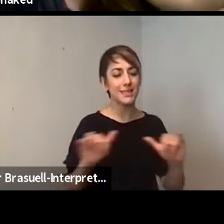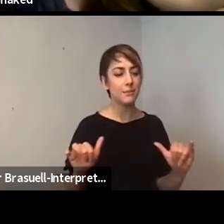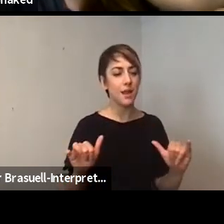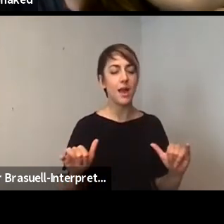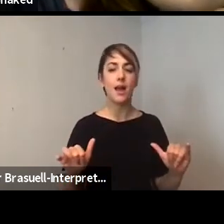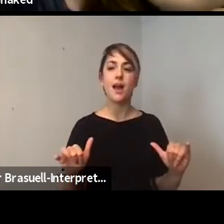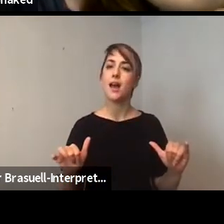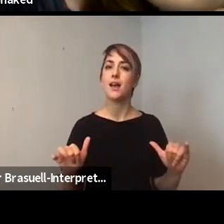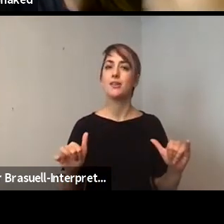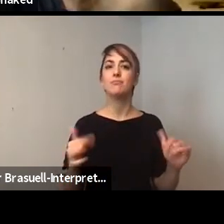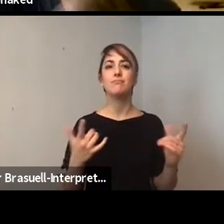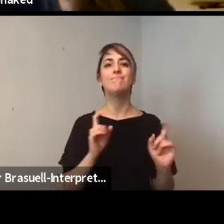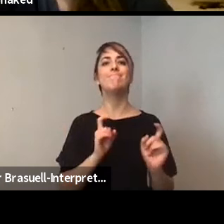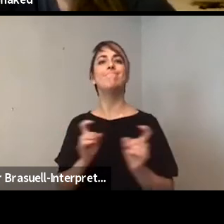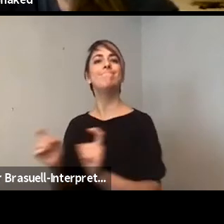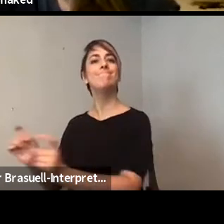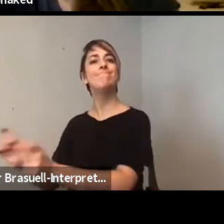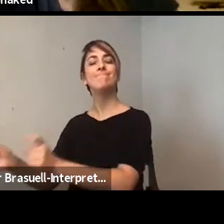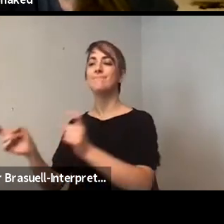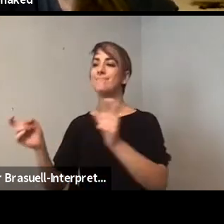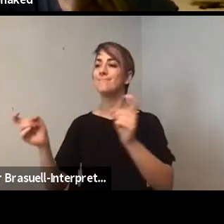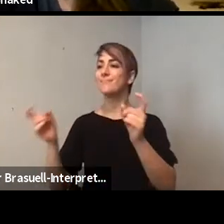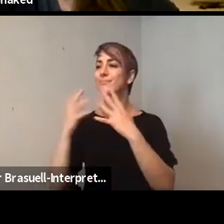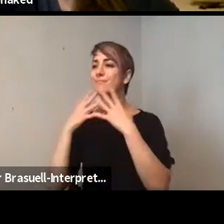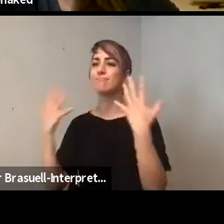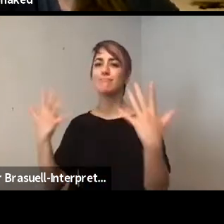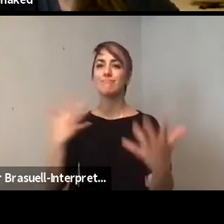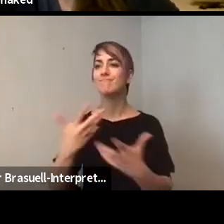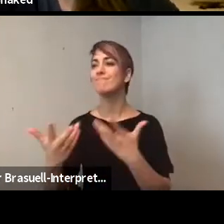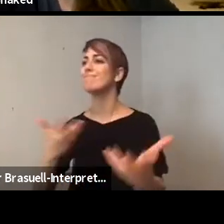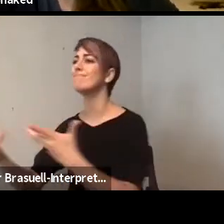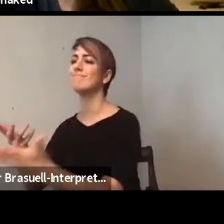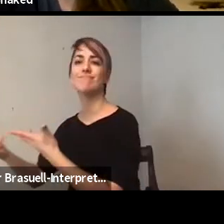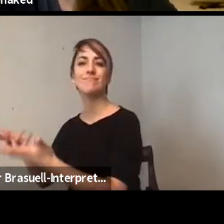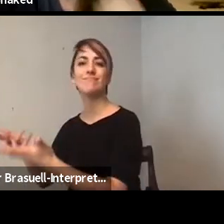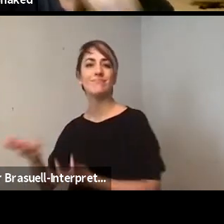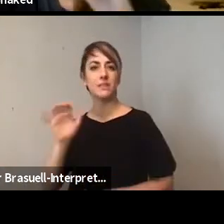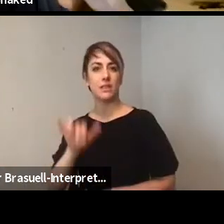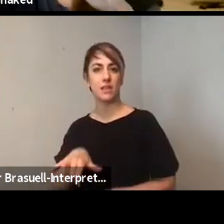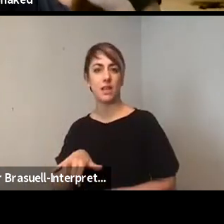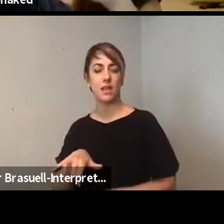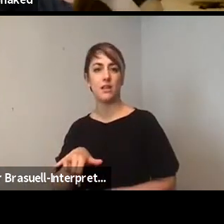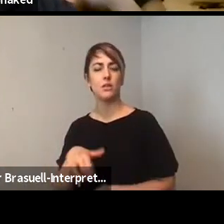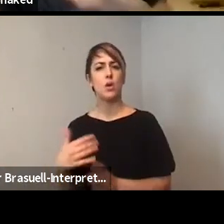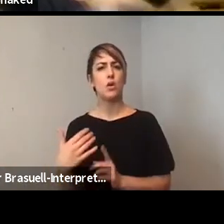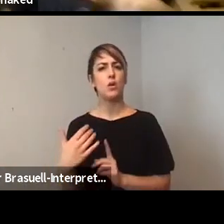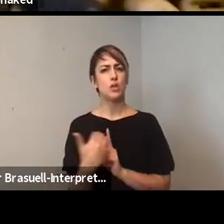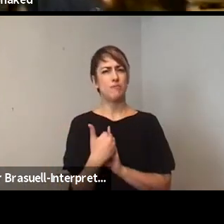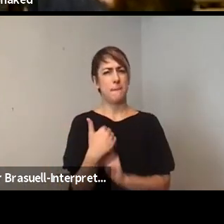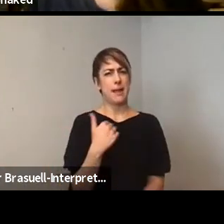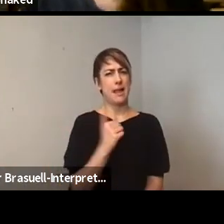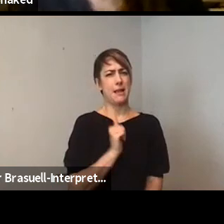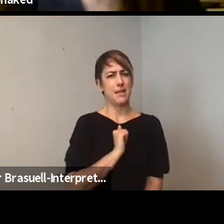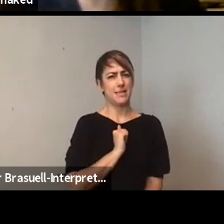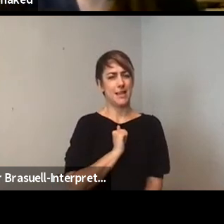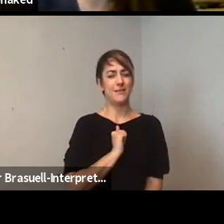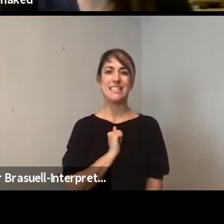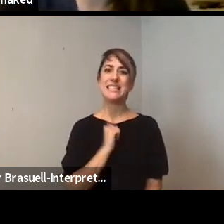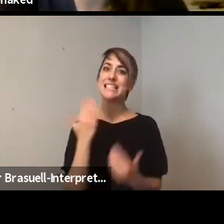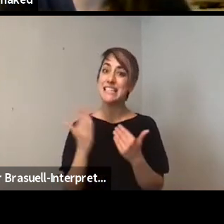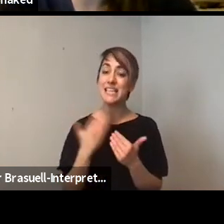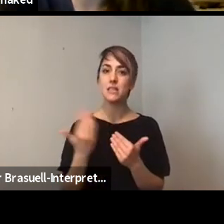a somewhat normal life, and just remind myself of how easily and quickly I can be absorbed